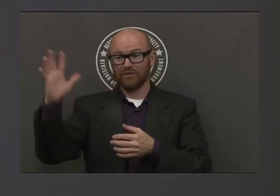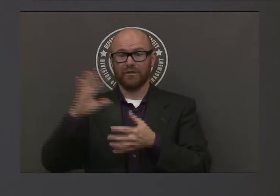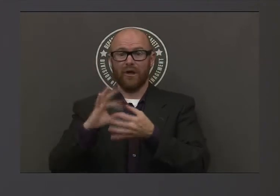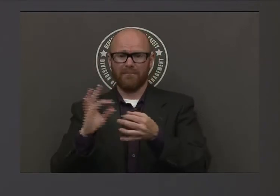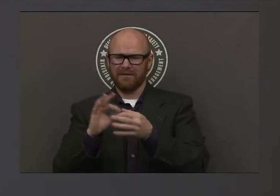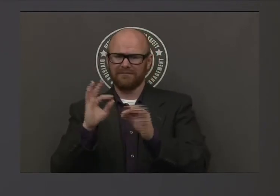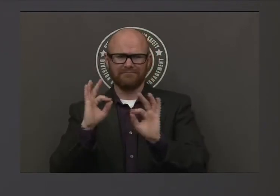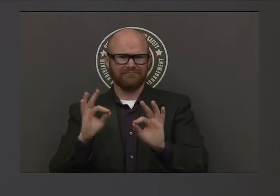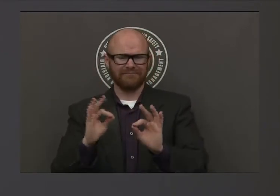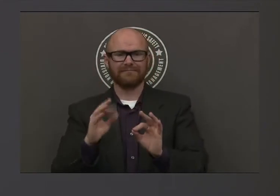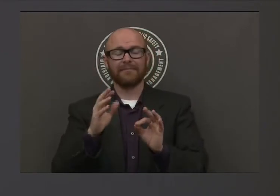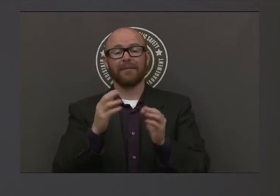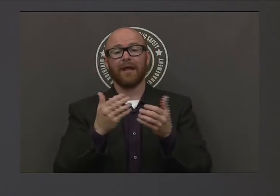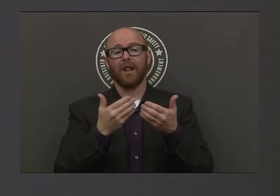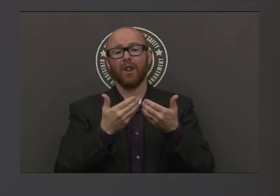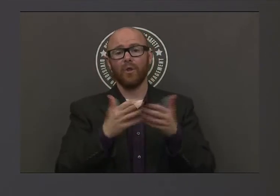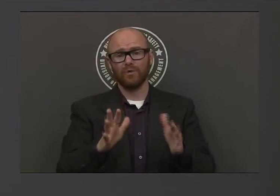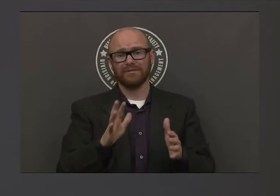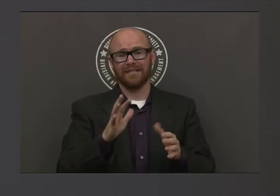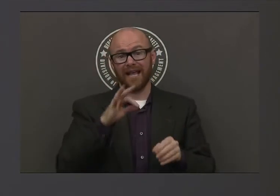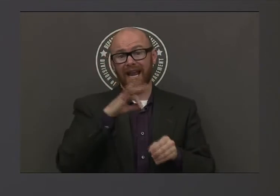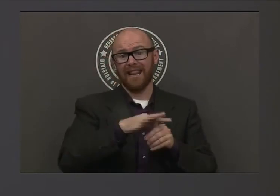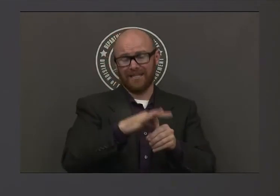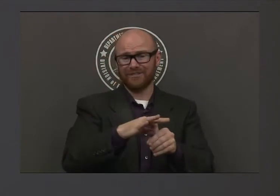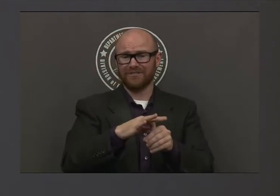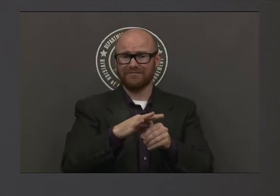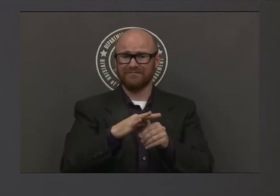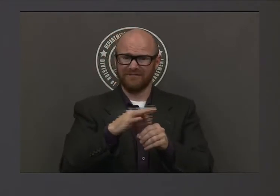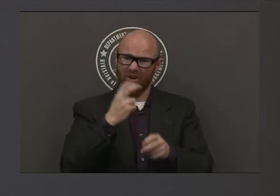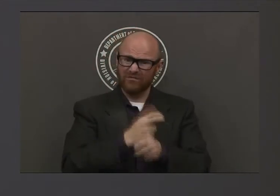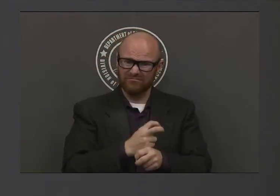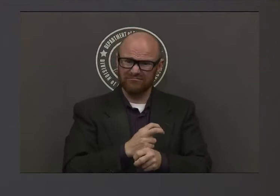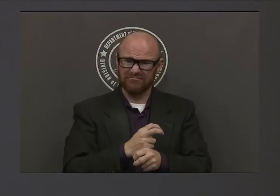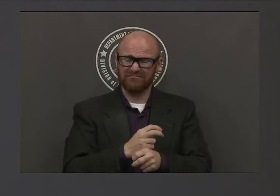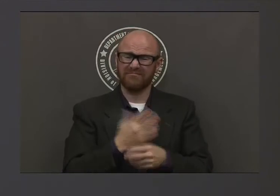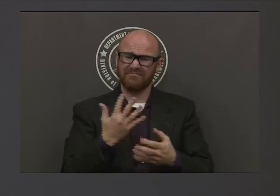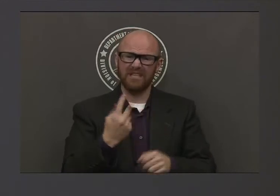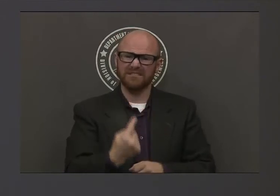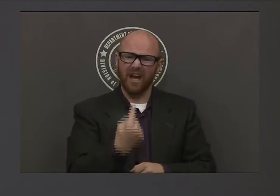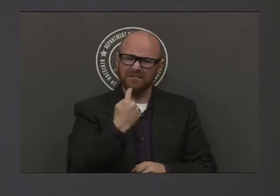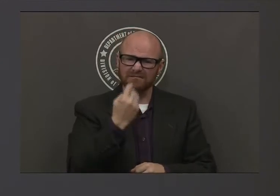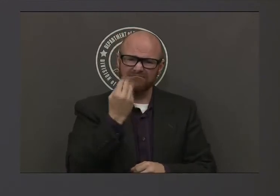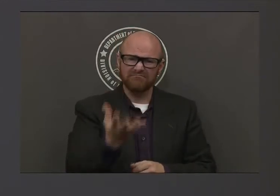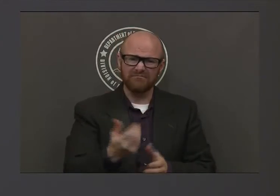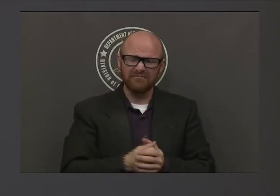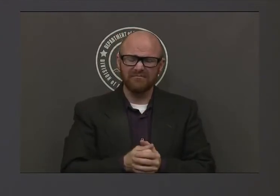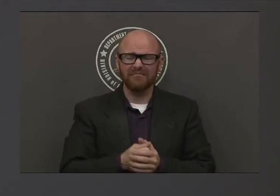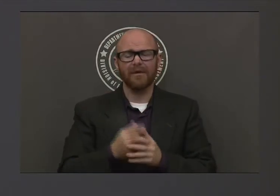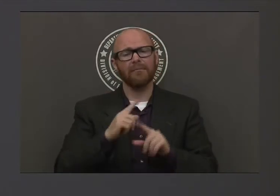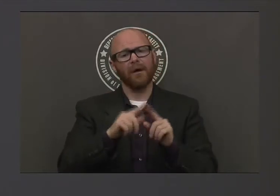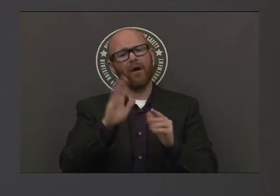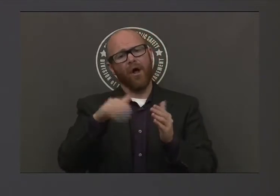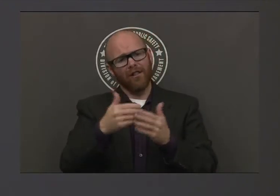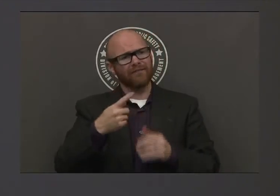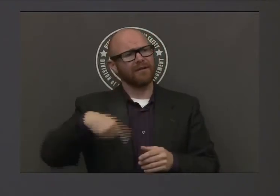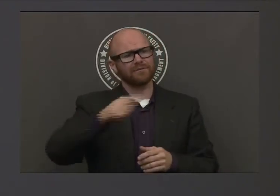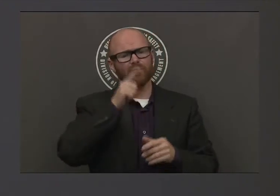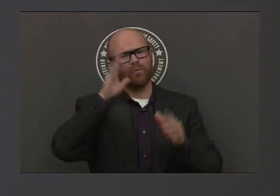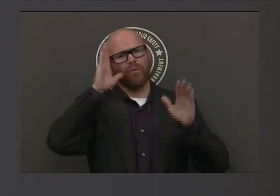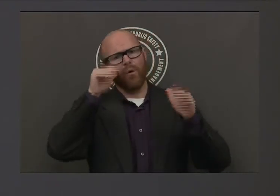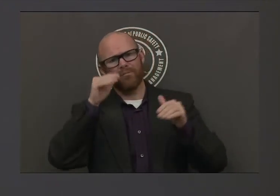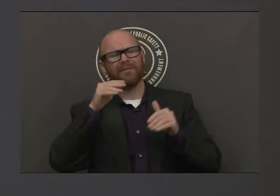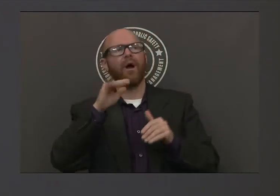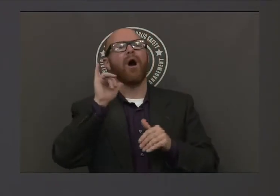losing elections is really hard and it sucks. And we all would like to hope or think that there's a reason that